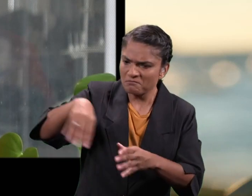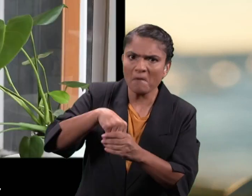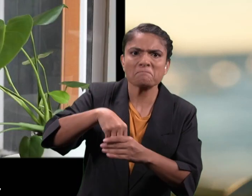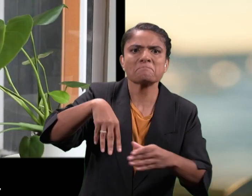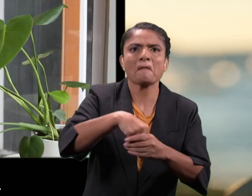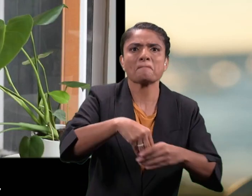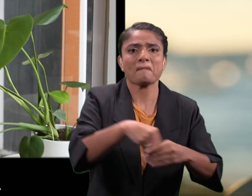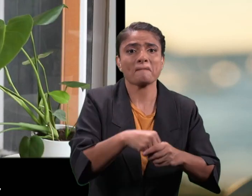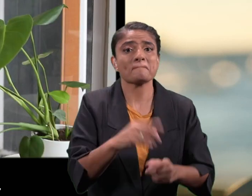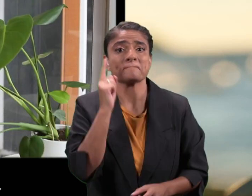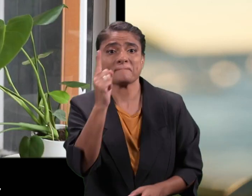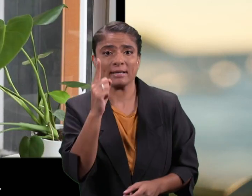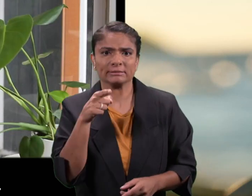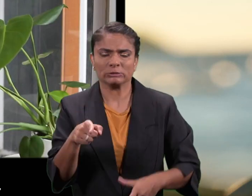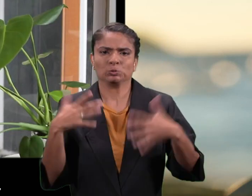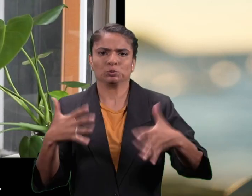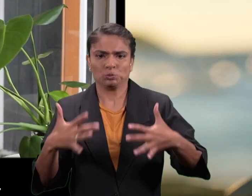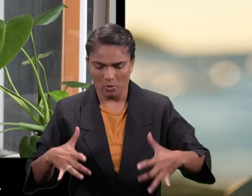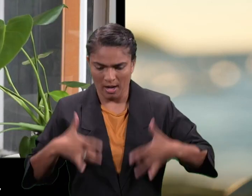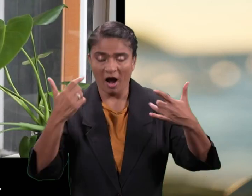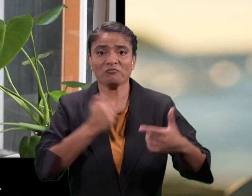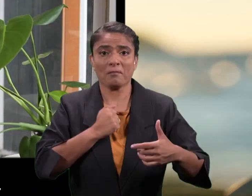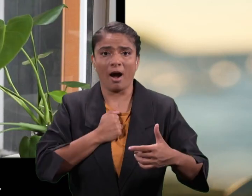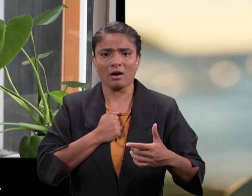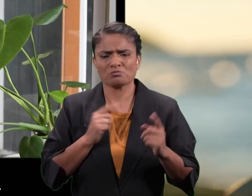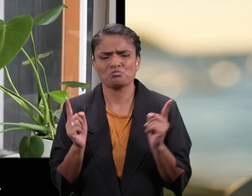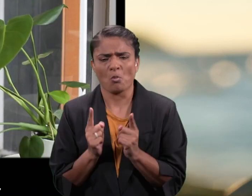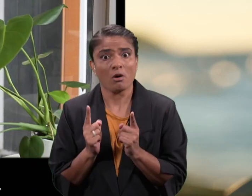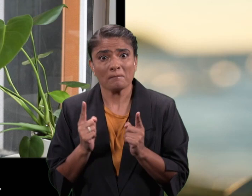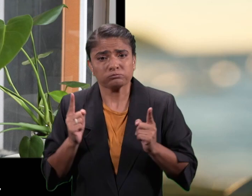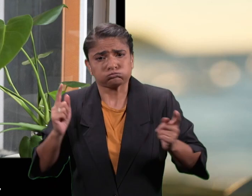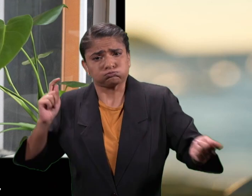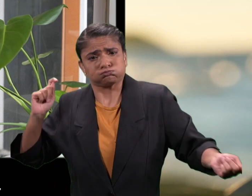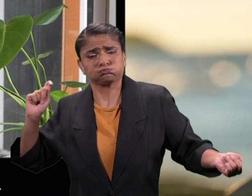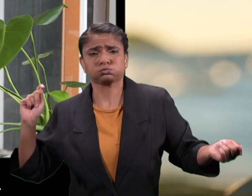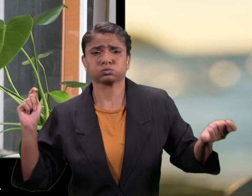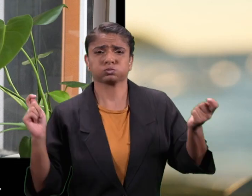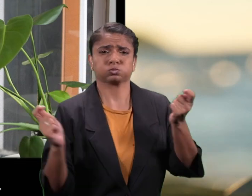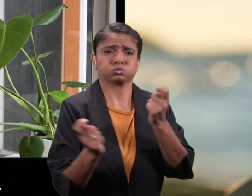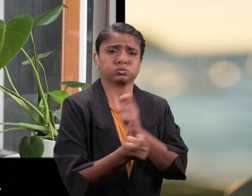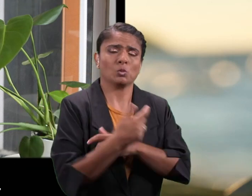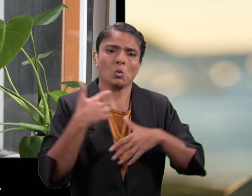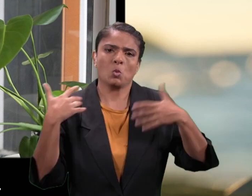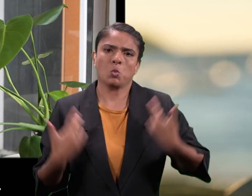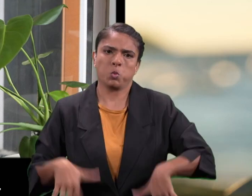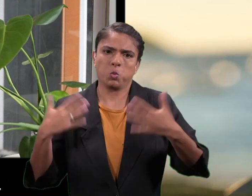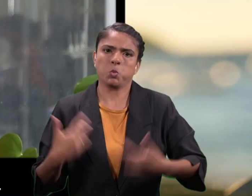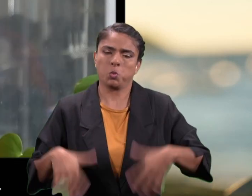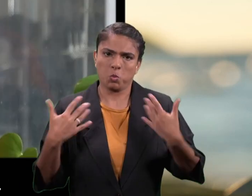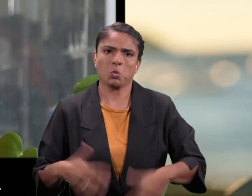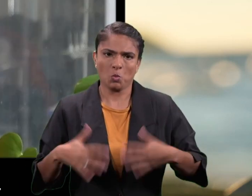there. But then I would say it totally have changed my life in a very, very big